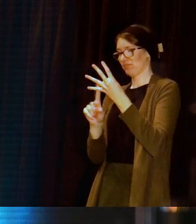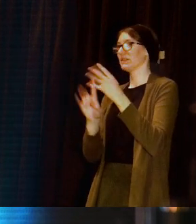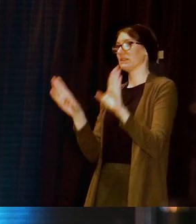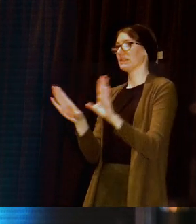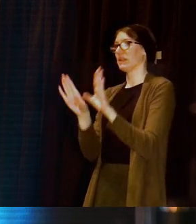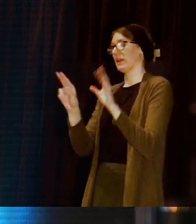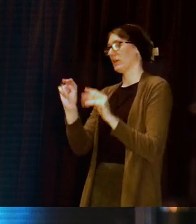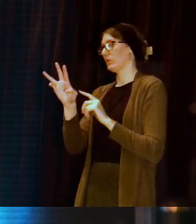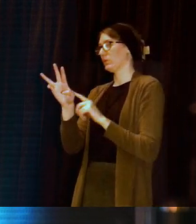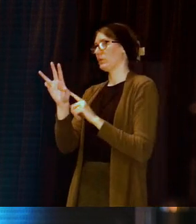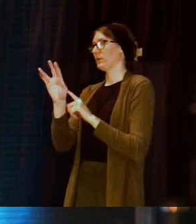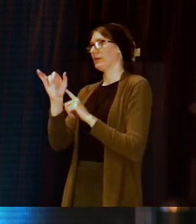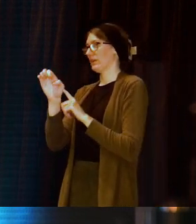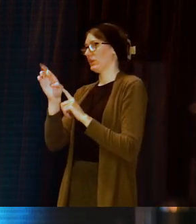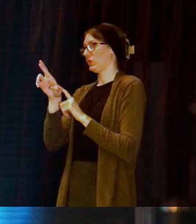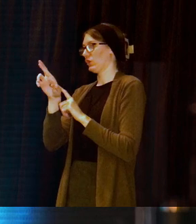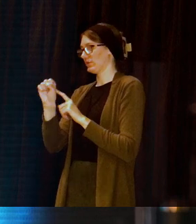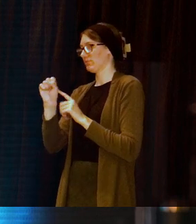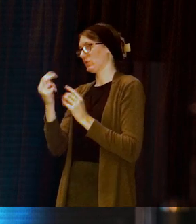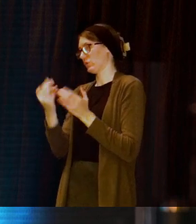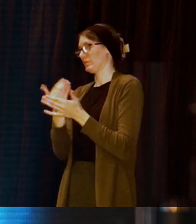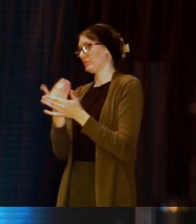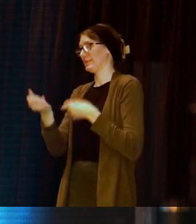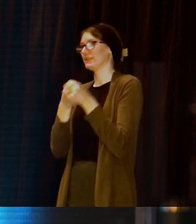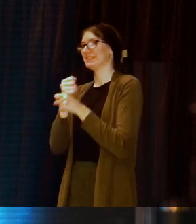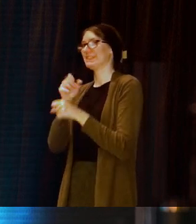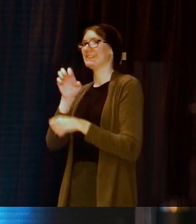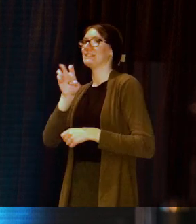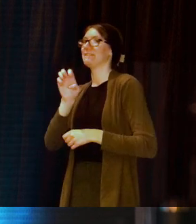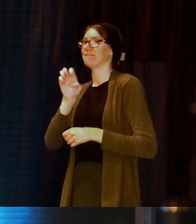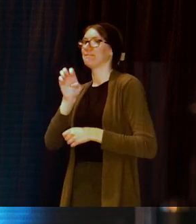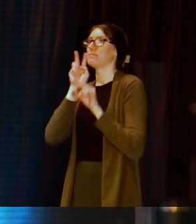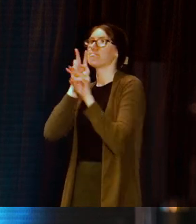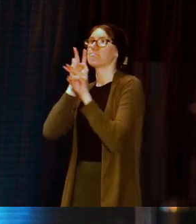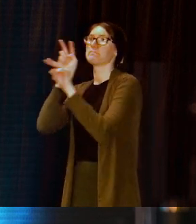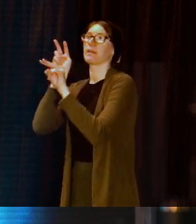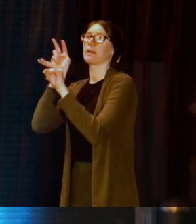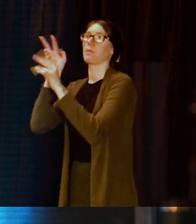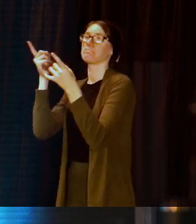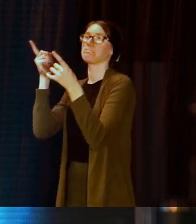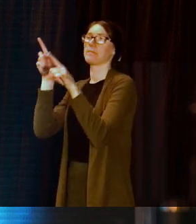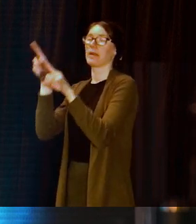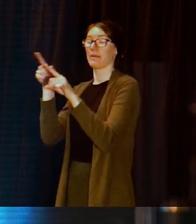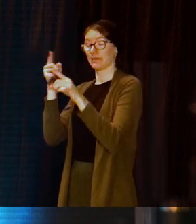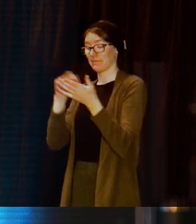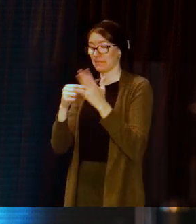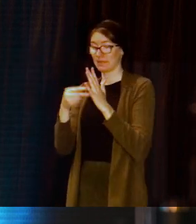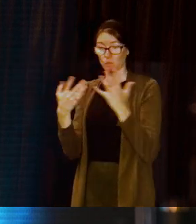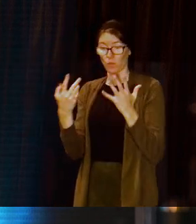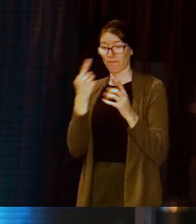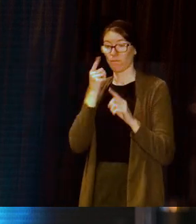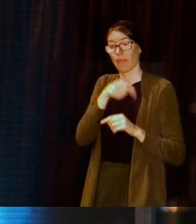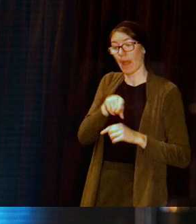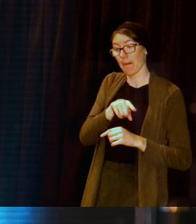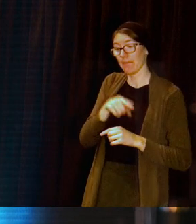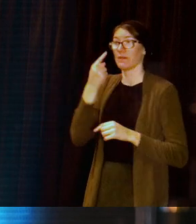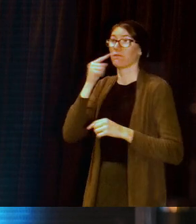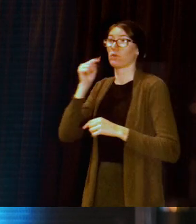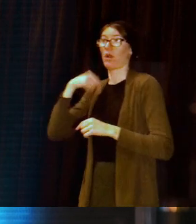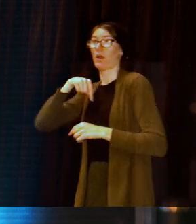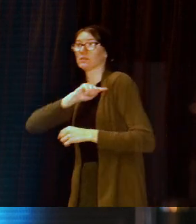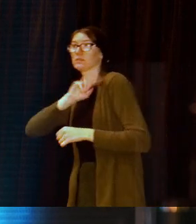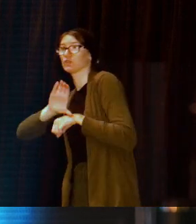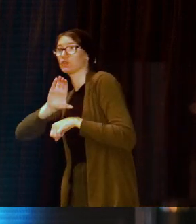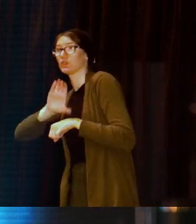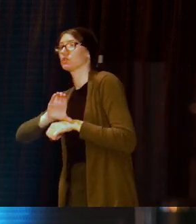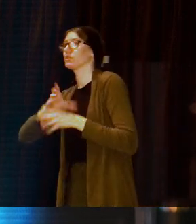Year's Eve, we're going to look ahead at God's timetable and what all this means for us, for them as a church, as we see and understand